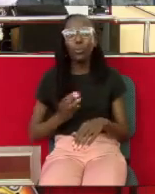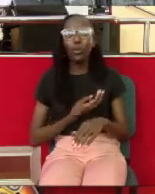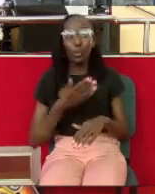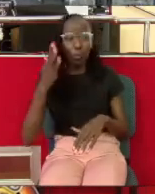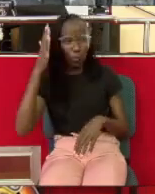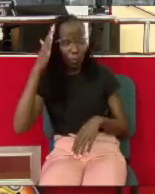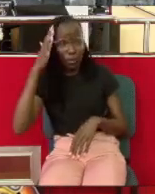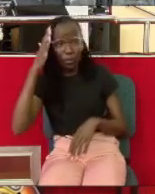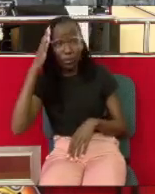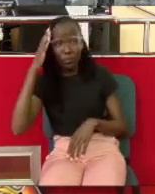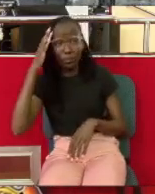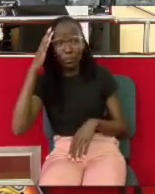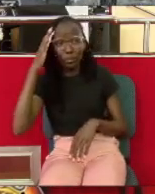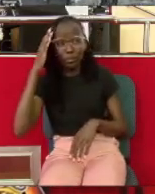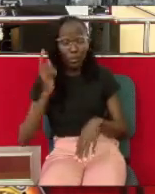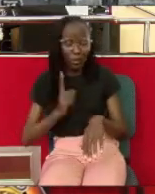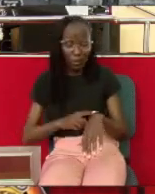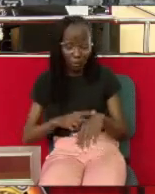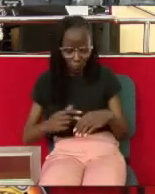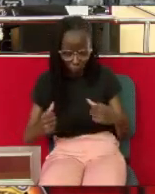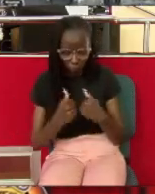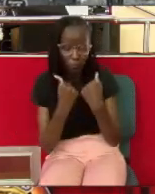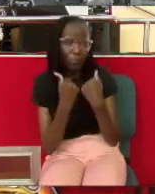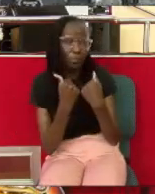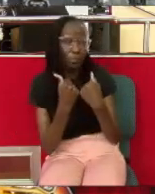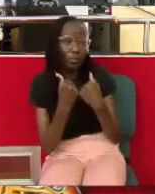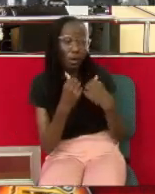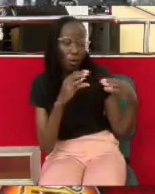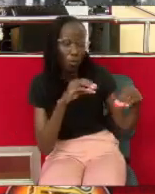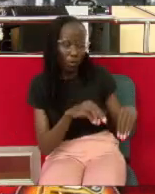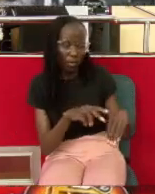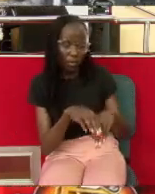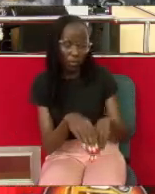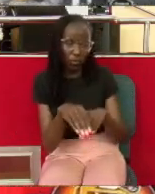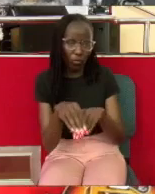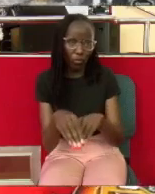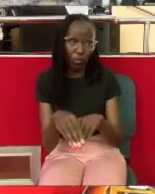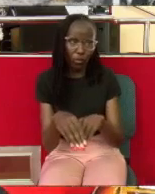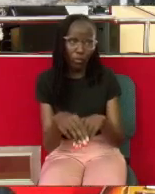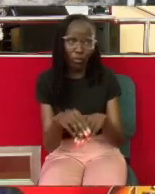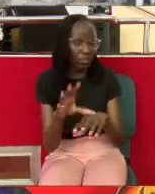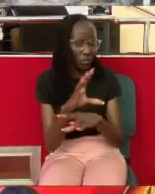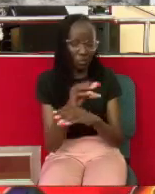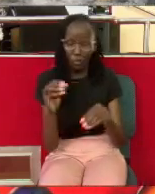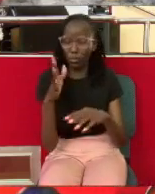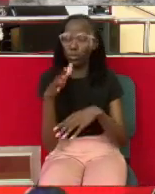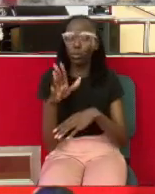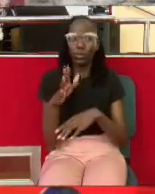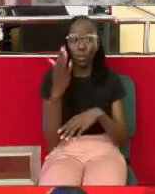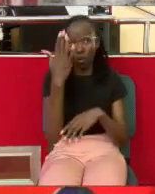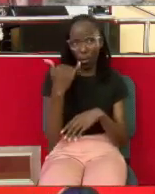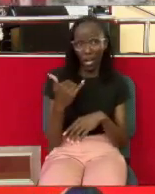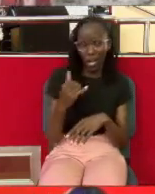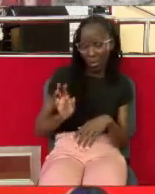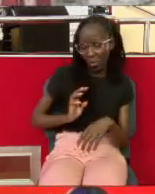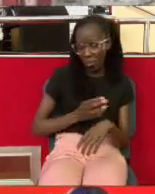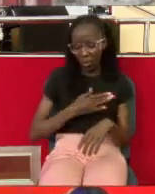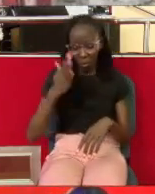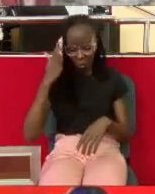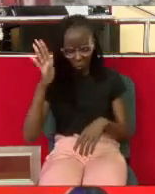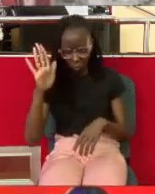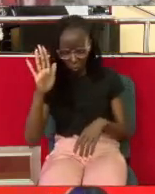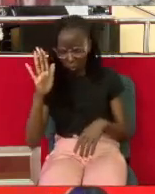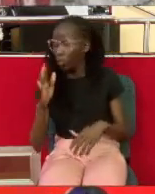And when that happens, we stop following God because we don't acknowledge Him.